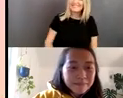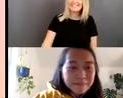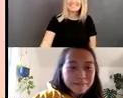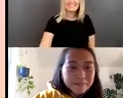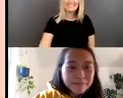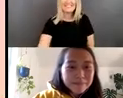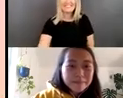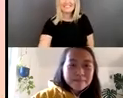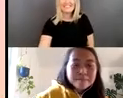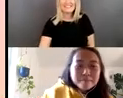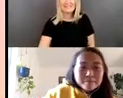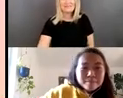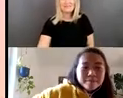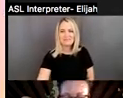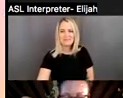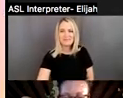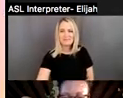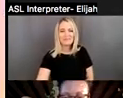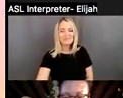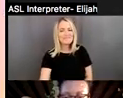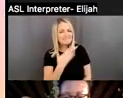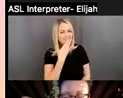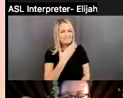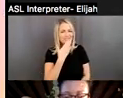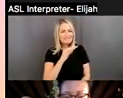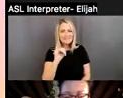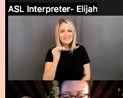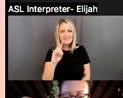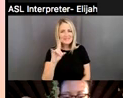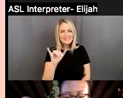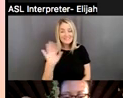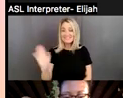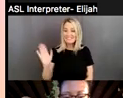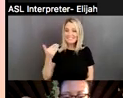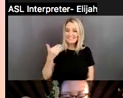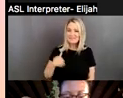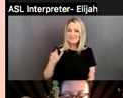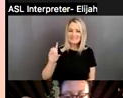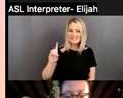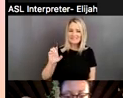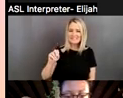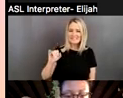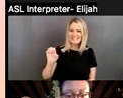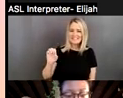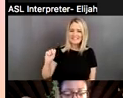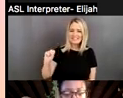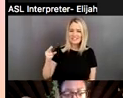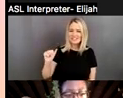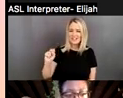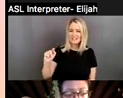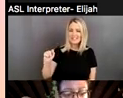Thank you so much, Jody. Hey everyone, I'm Denise Shante, use she, her